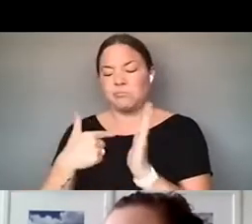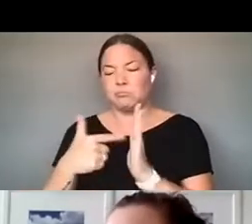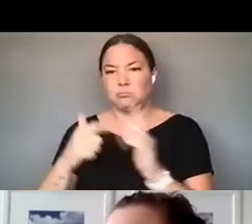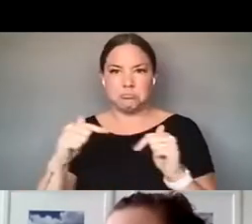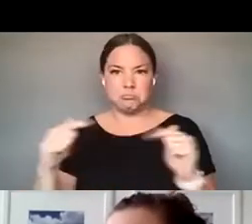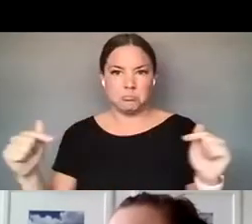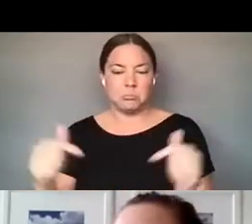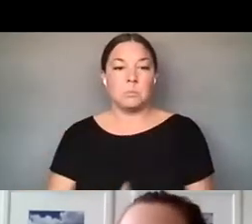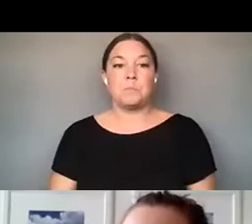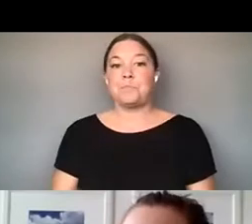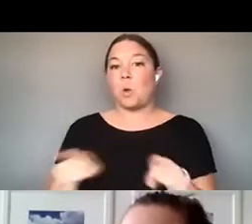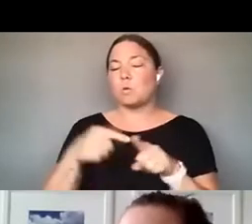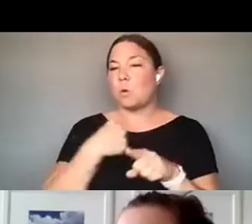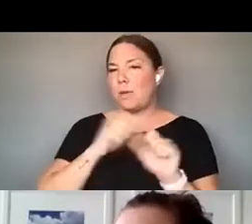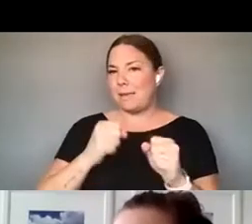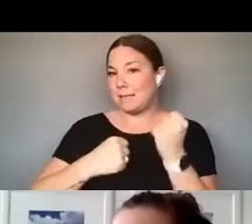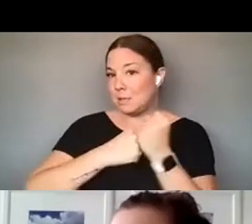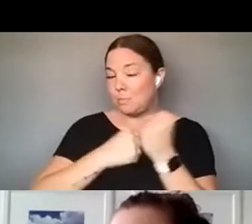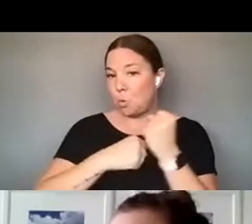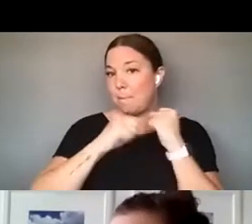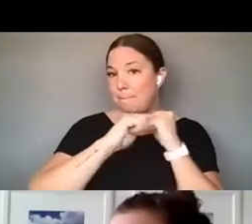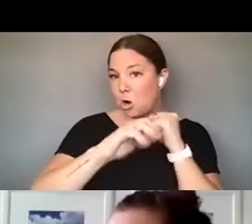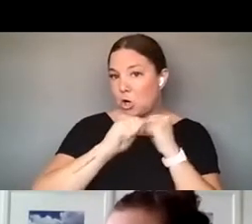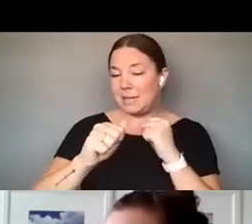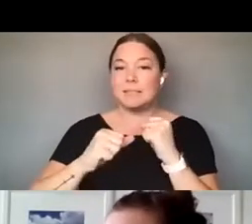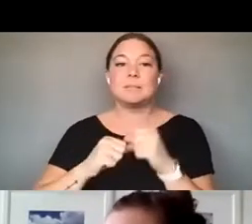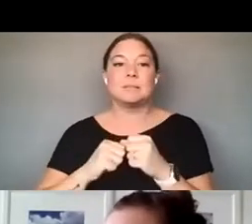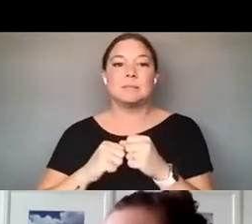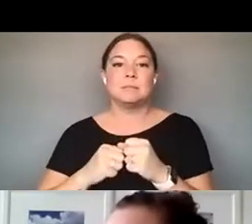can also support marketing and promotion costs for your organization.